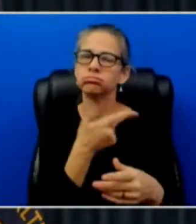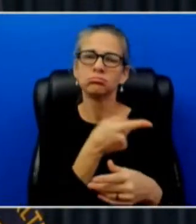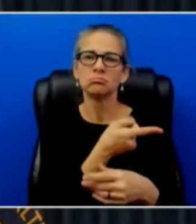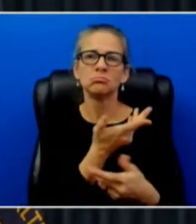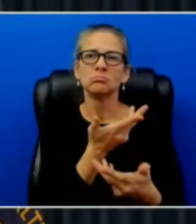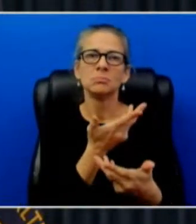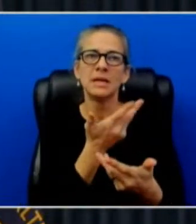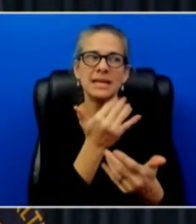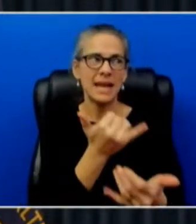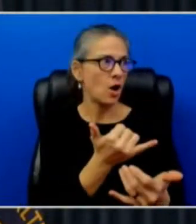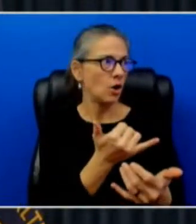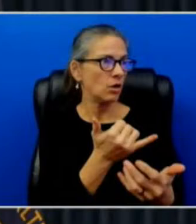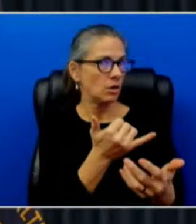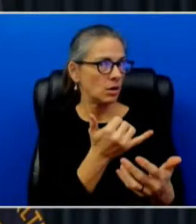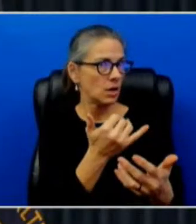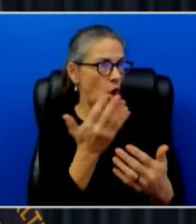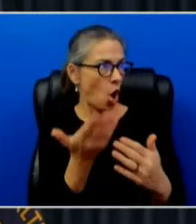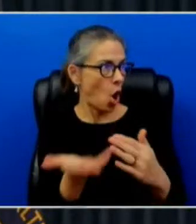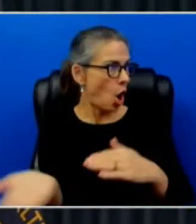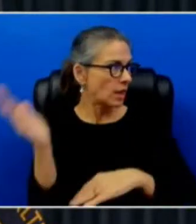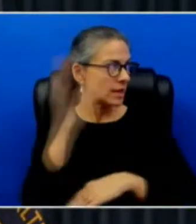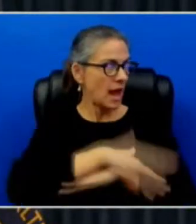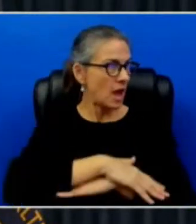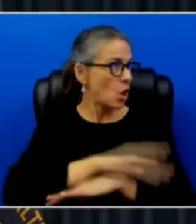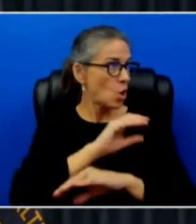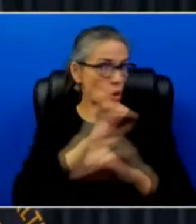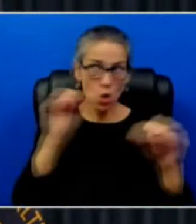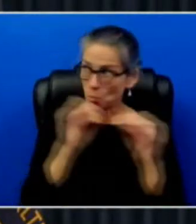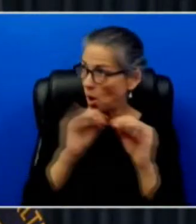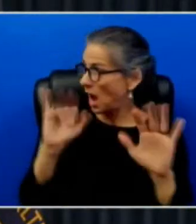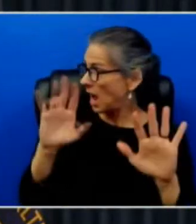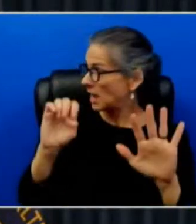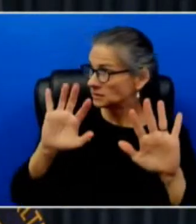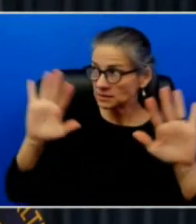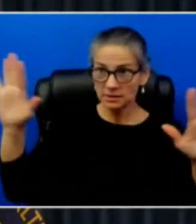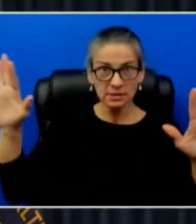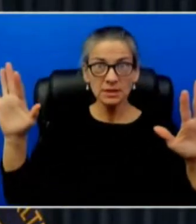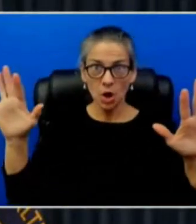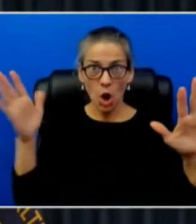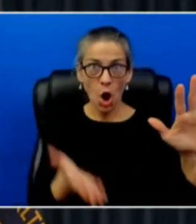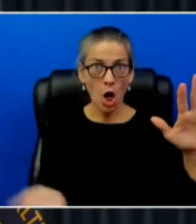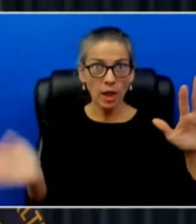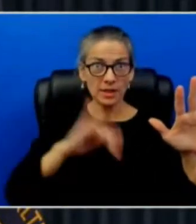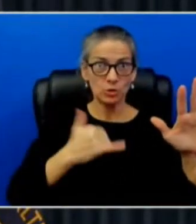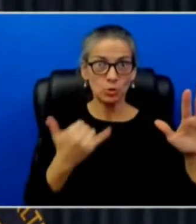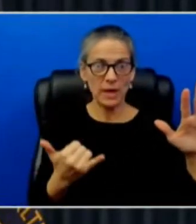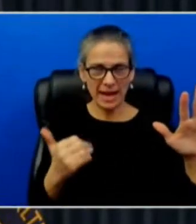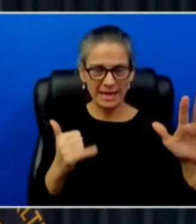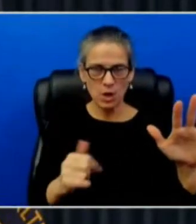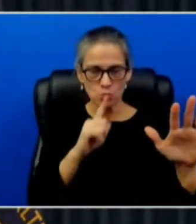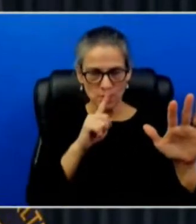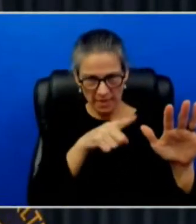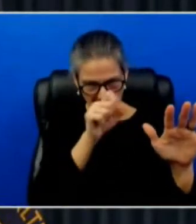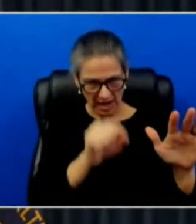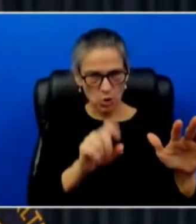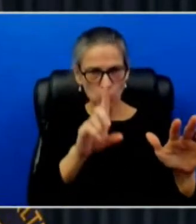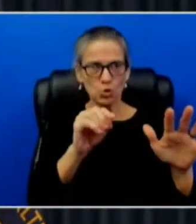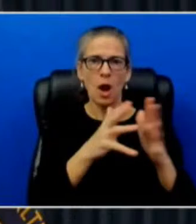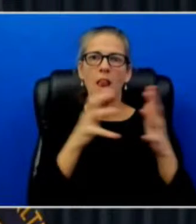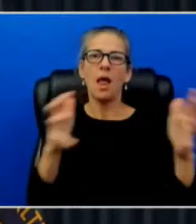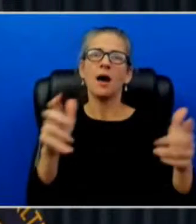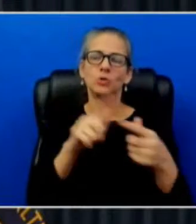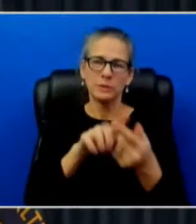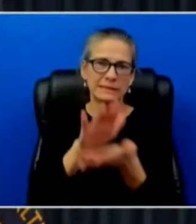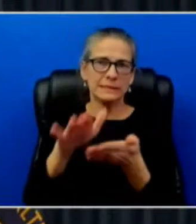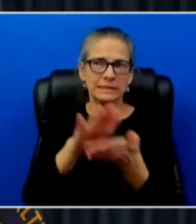day and we don't have another icing event, I think that we can get at least our main roadways in much better shape. Certainly there are going